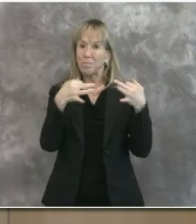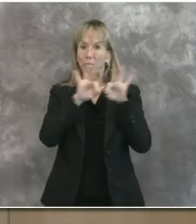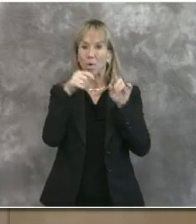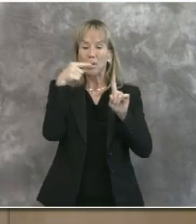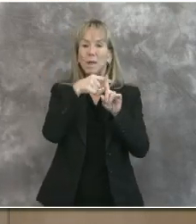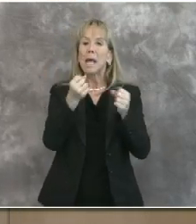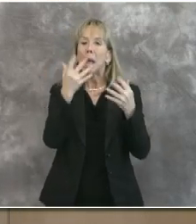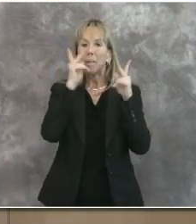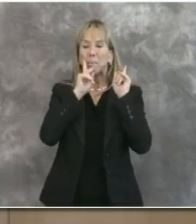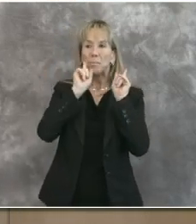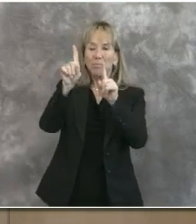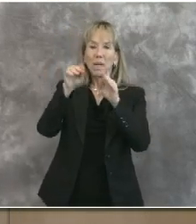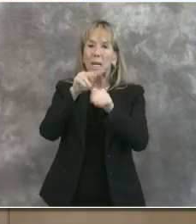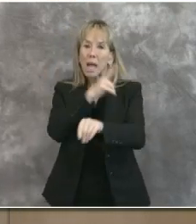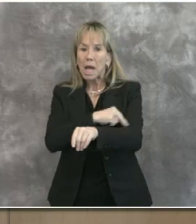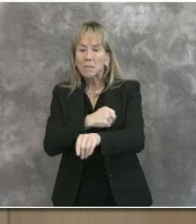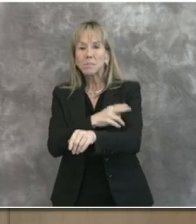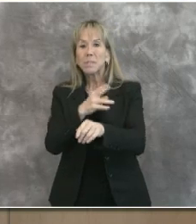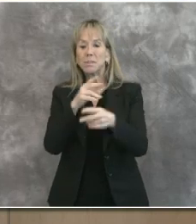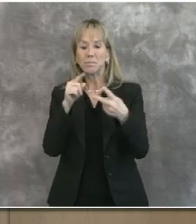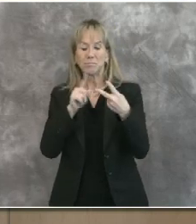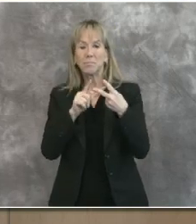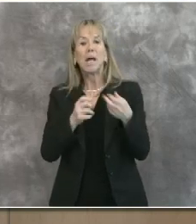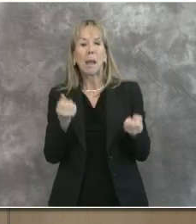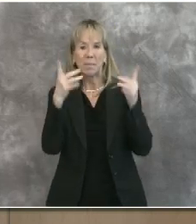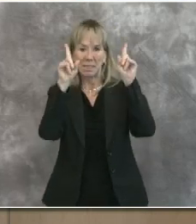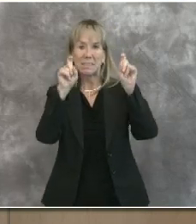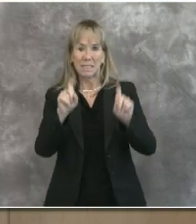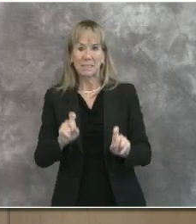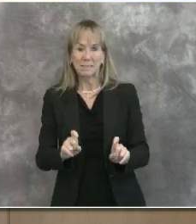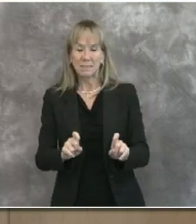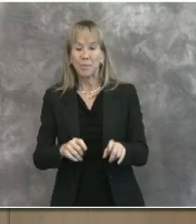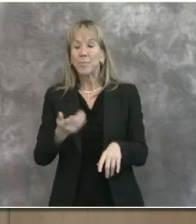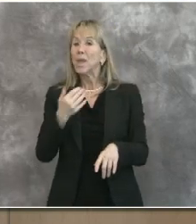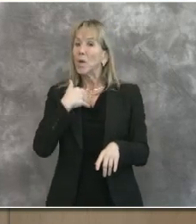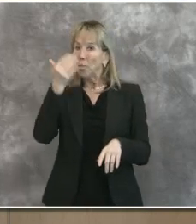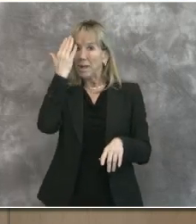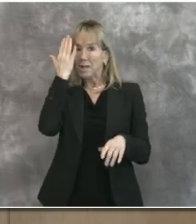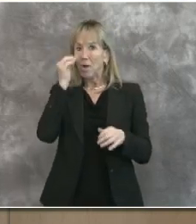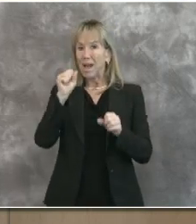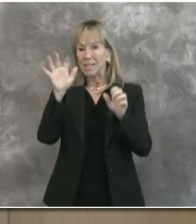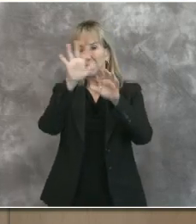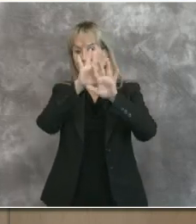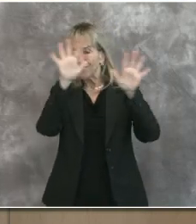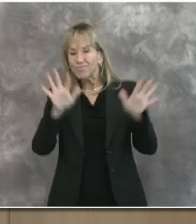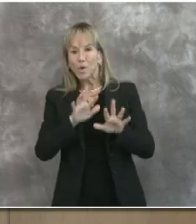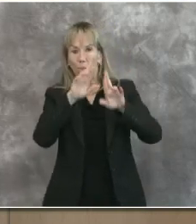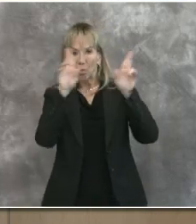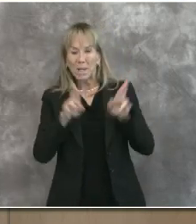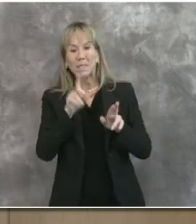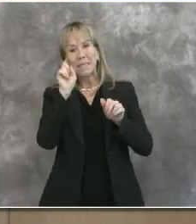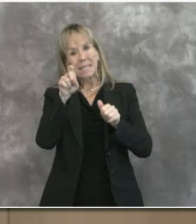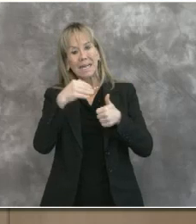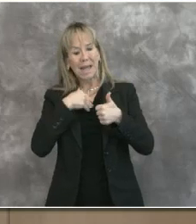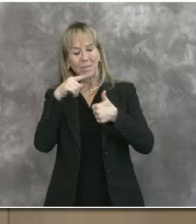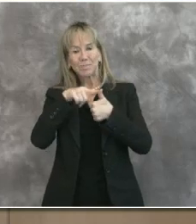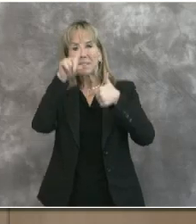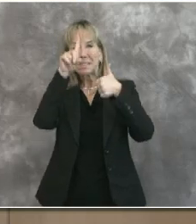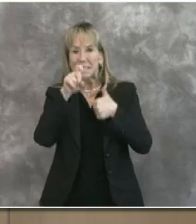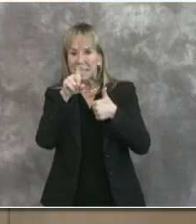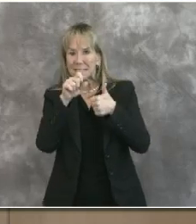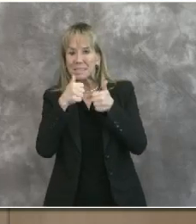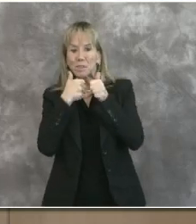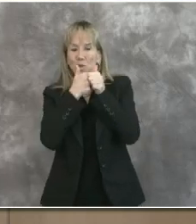tests. We know that as a region, we need to have the appropriate capacity around testing, tracing, and isolation. That is a core